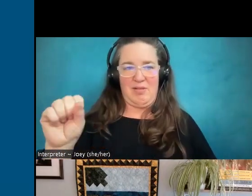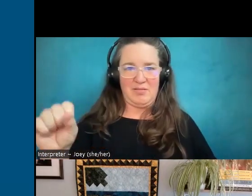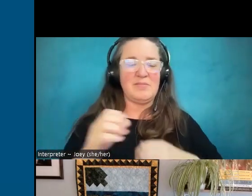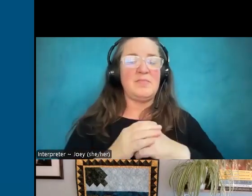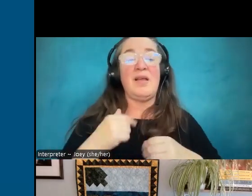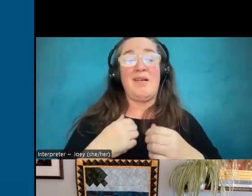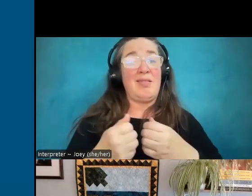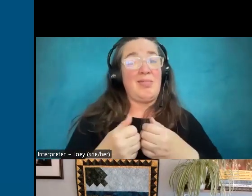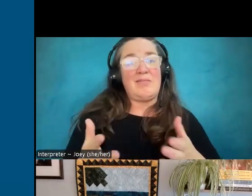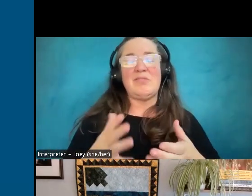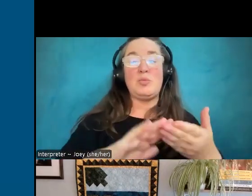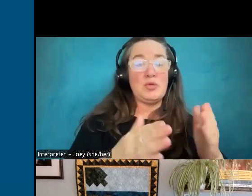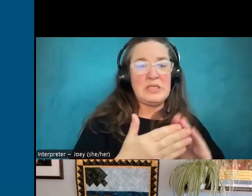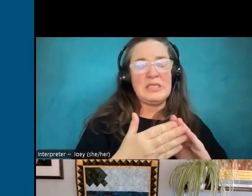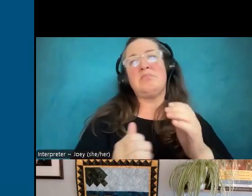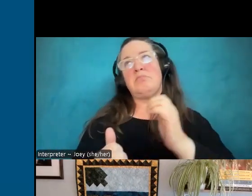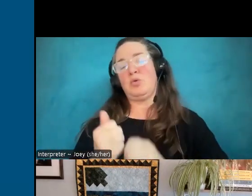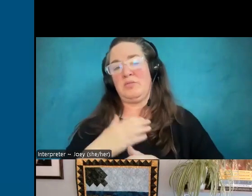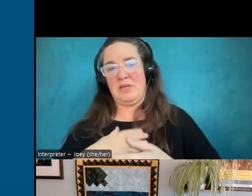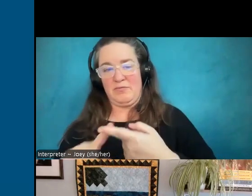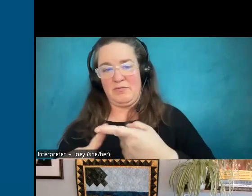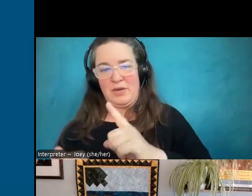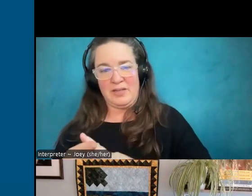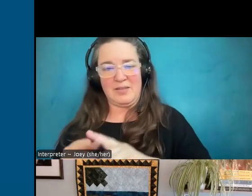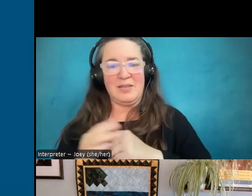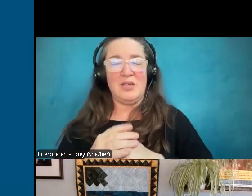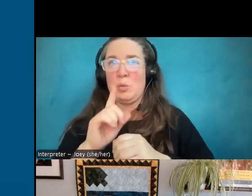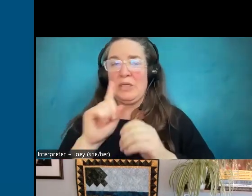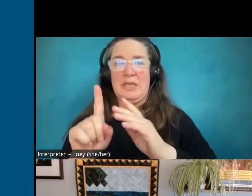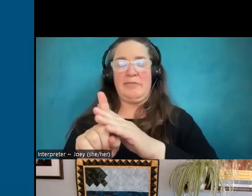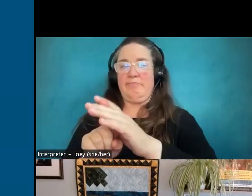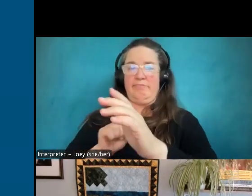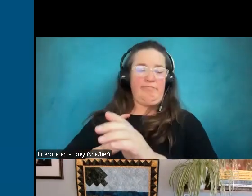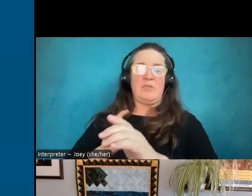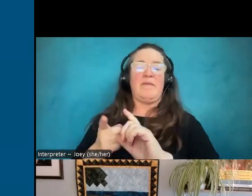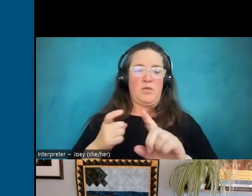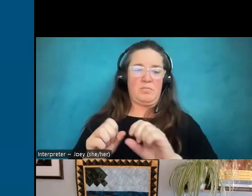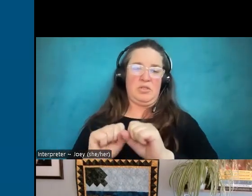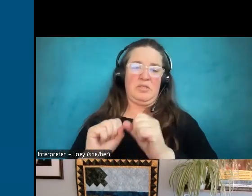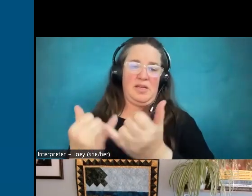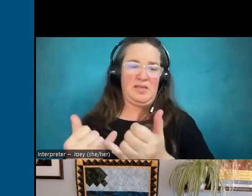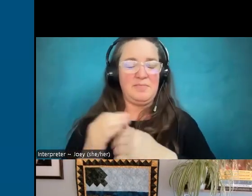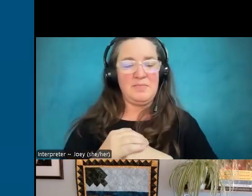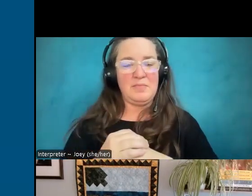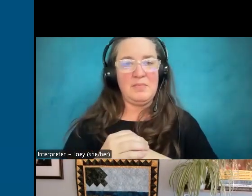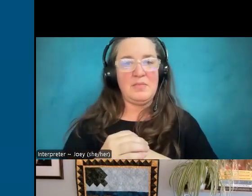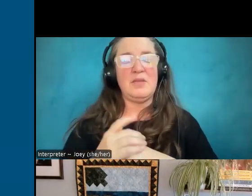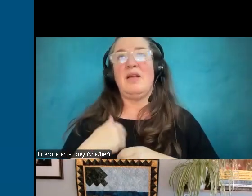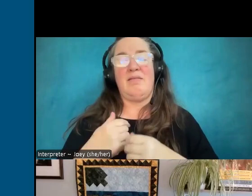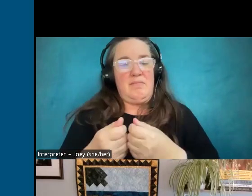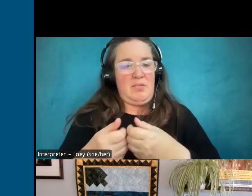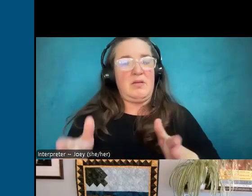my friends. I essentially disappeared from society. I certainly lost my